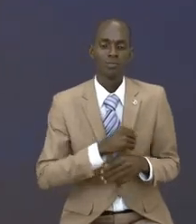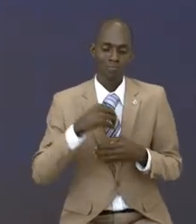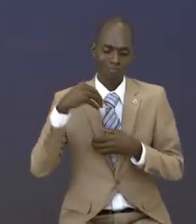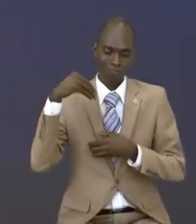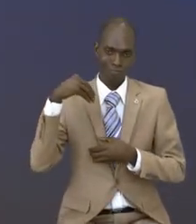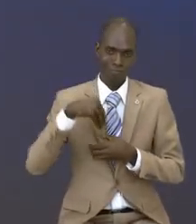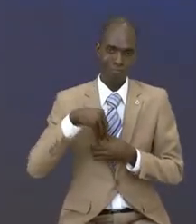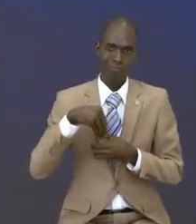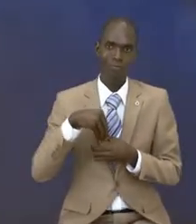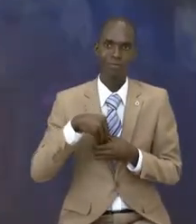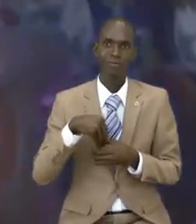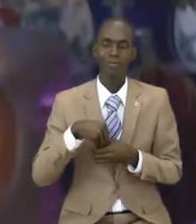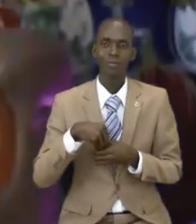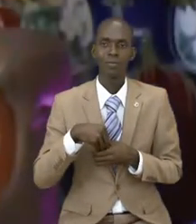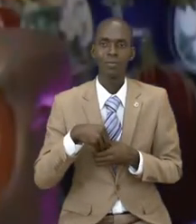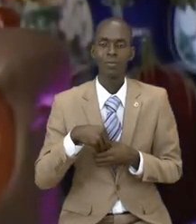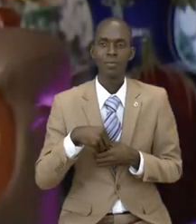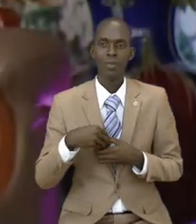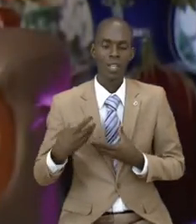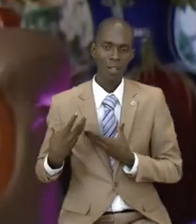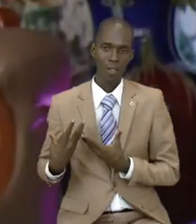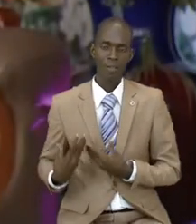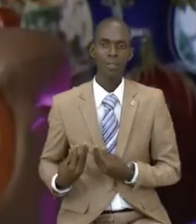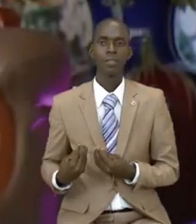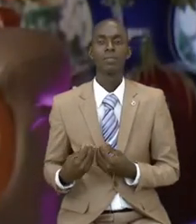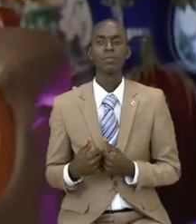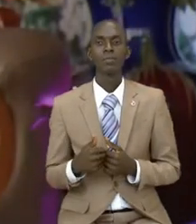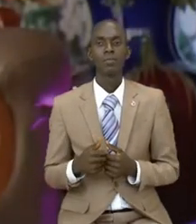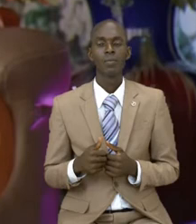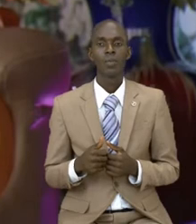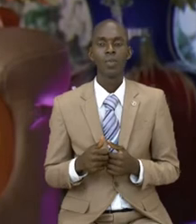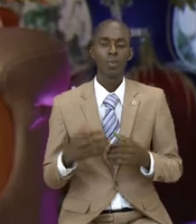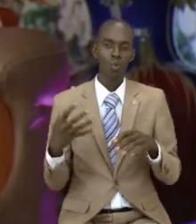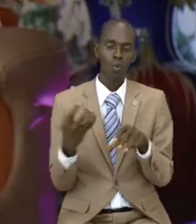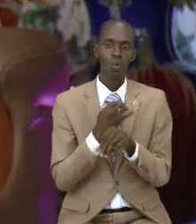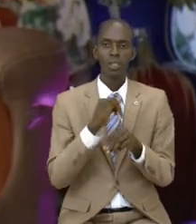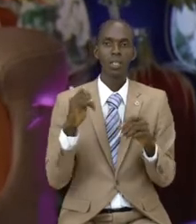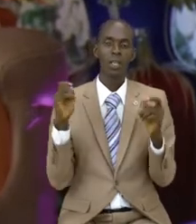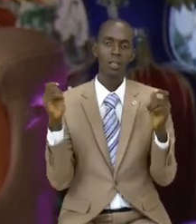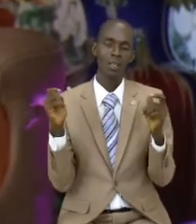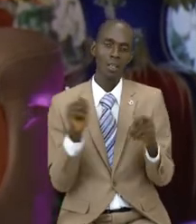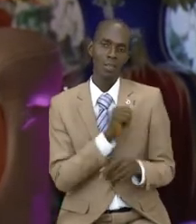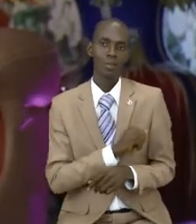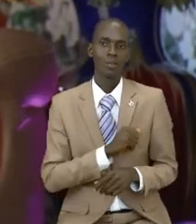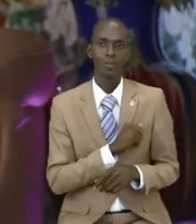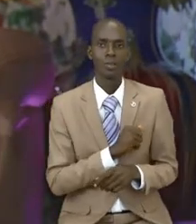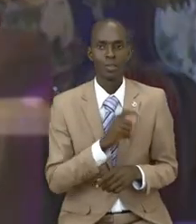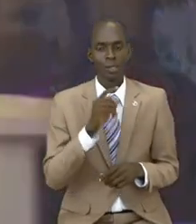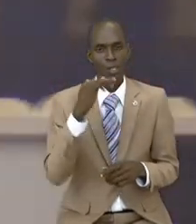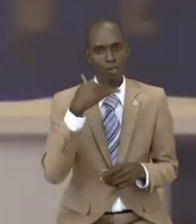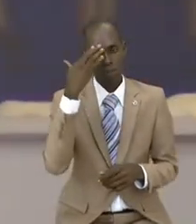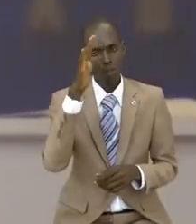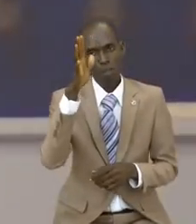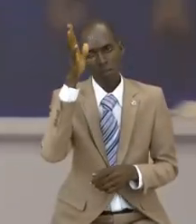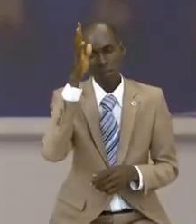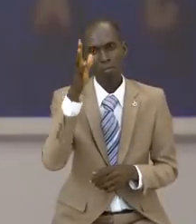internalized tenderly. A winning attitude. Trust your mother, your father, your